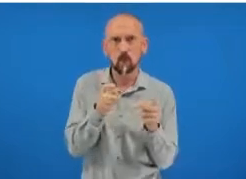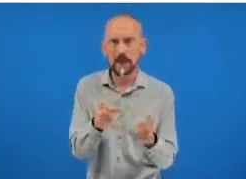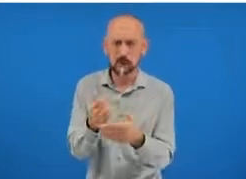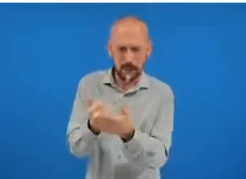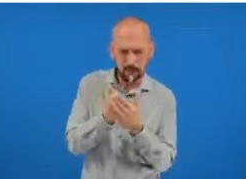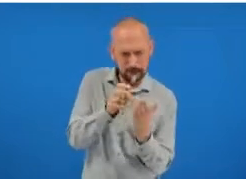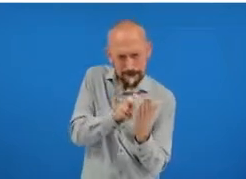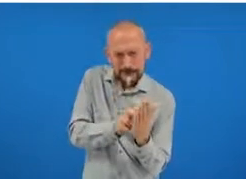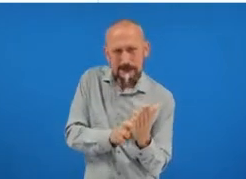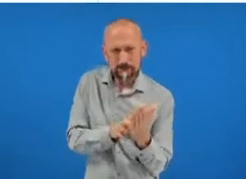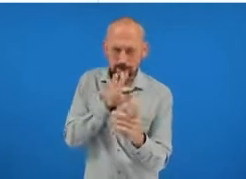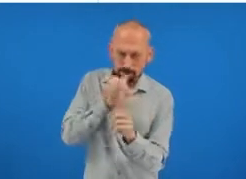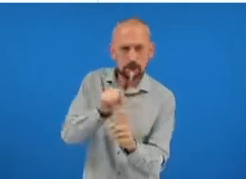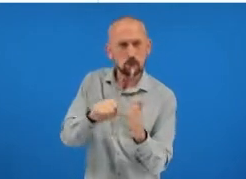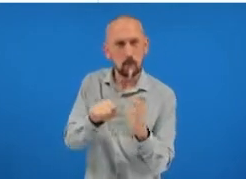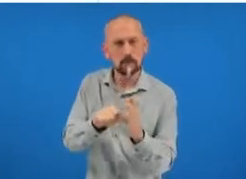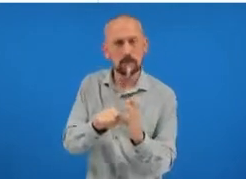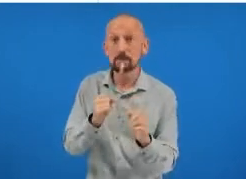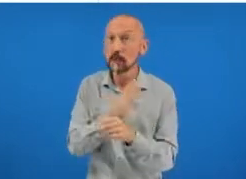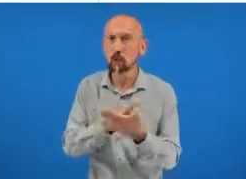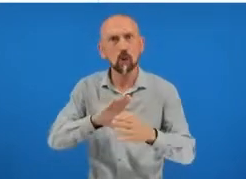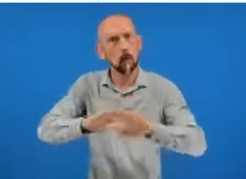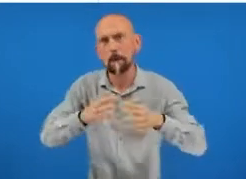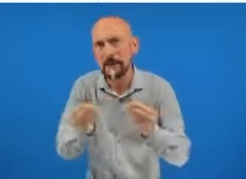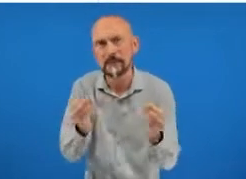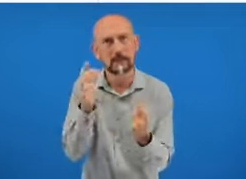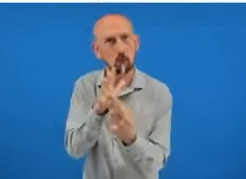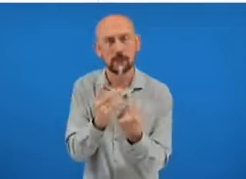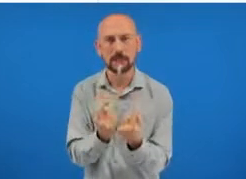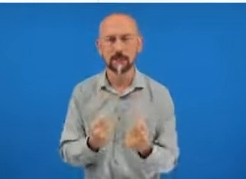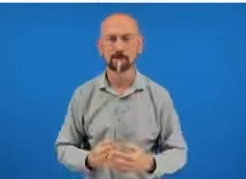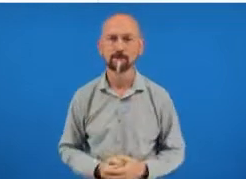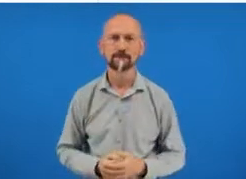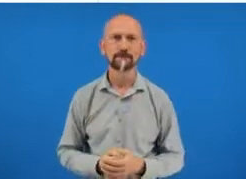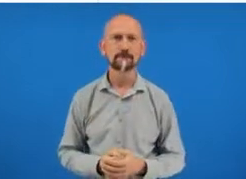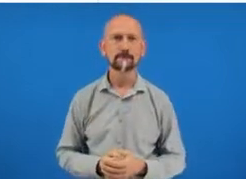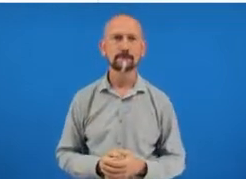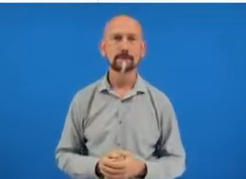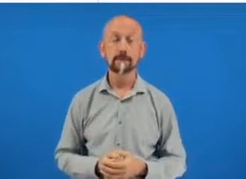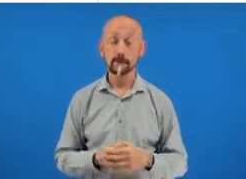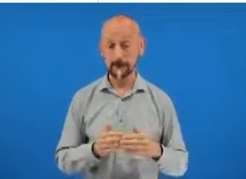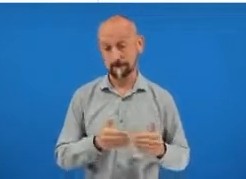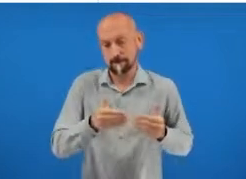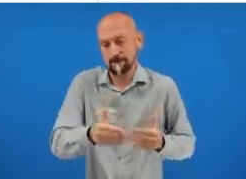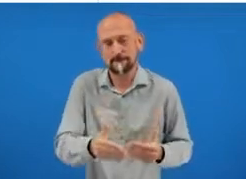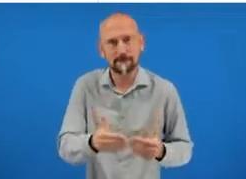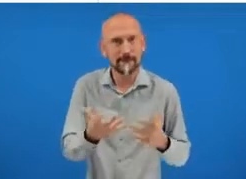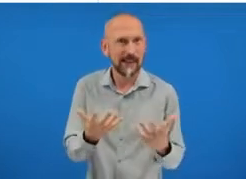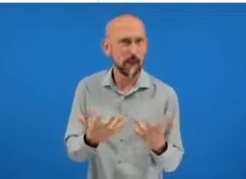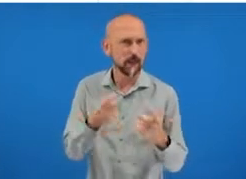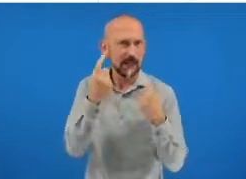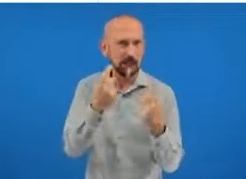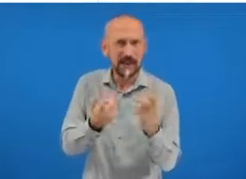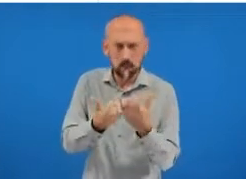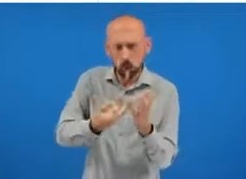anything key. Now let's take a closer look at how questionnaires can help us plan interventions and identify